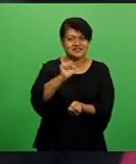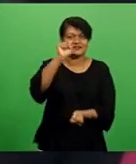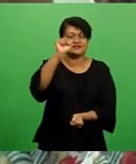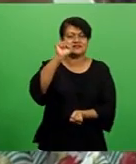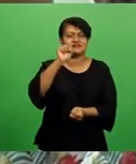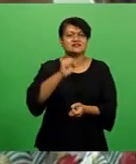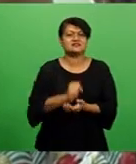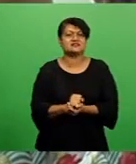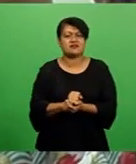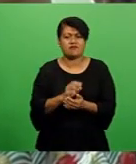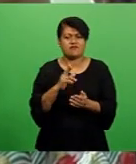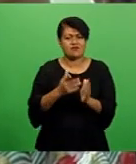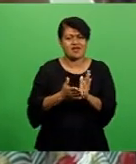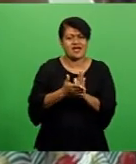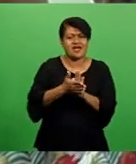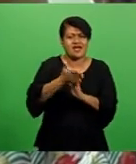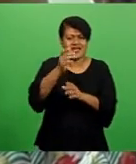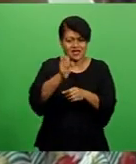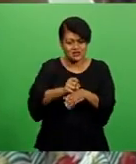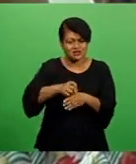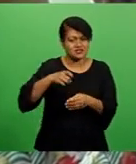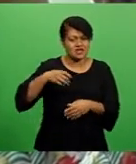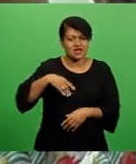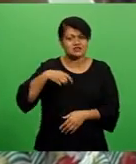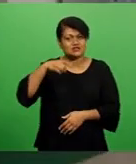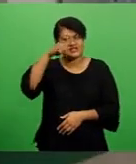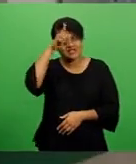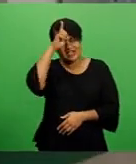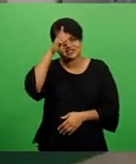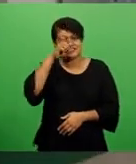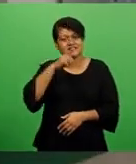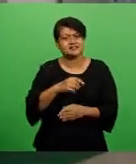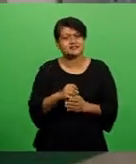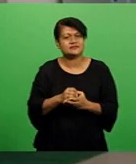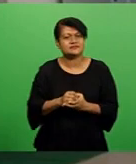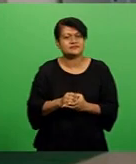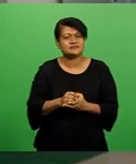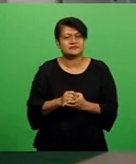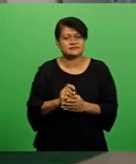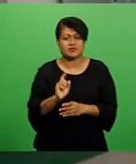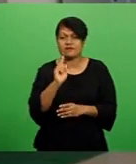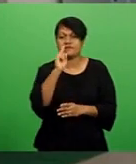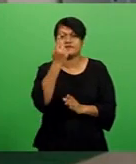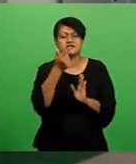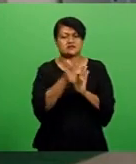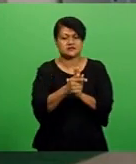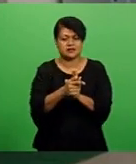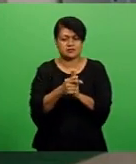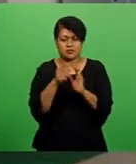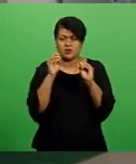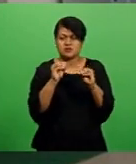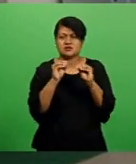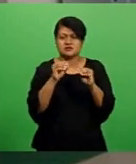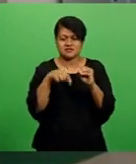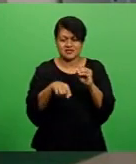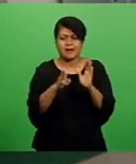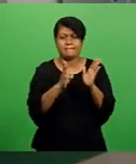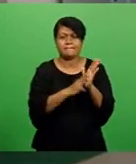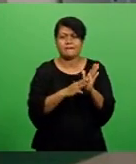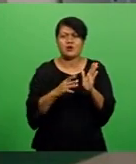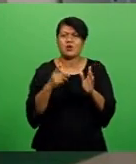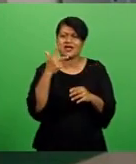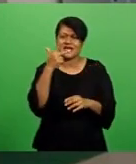Fiji Higher Education Commission. It's the first in many ways. One, this is the first time we are teaching here at Makoi Women's Vocational